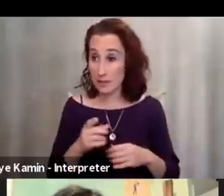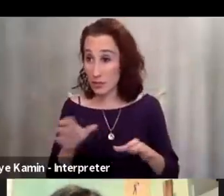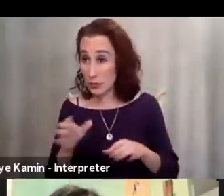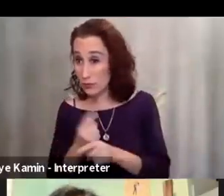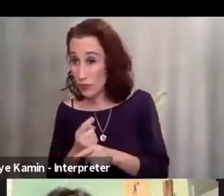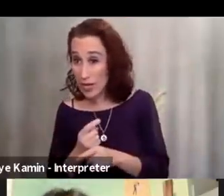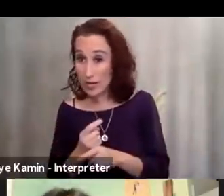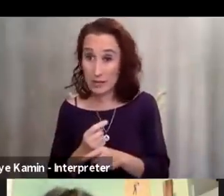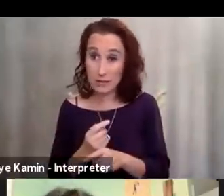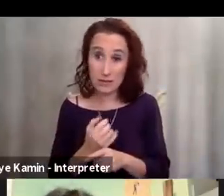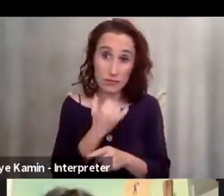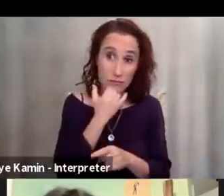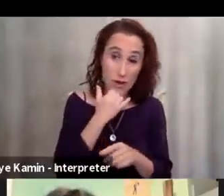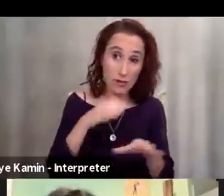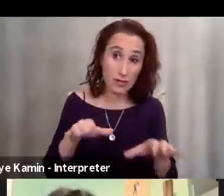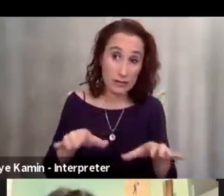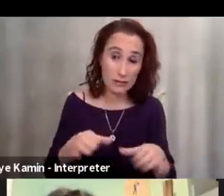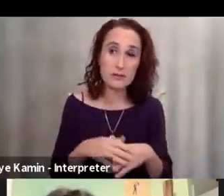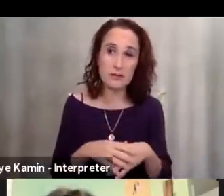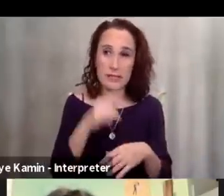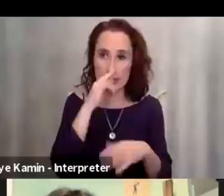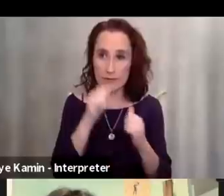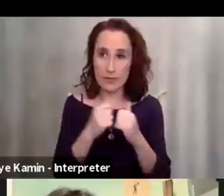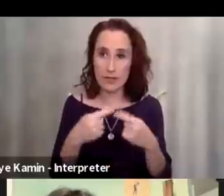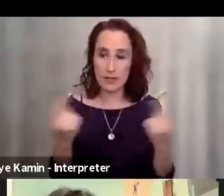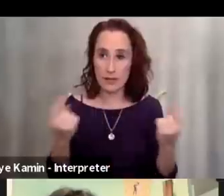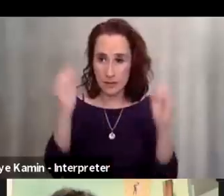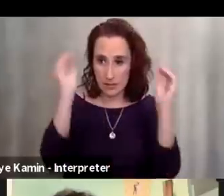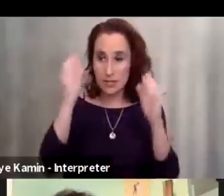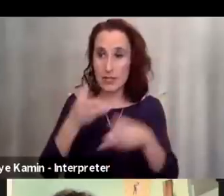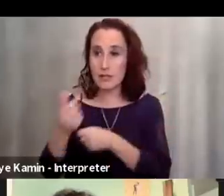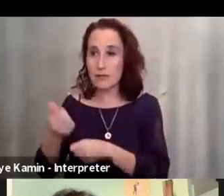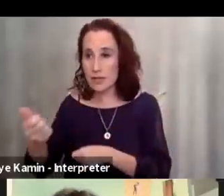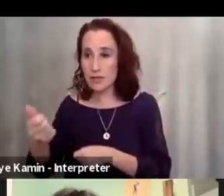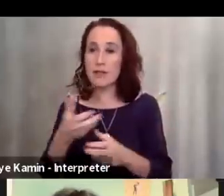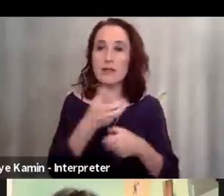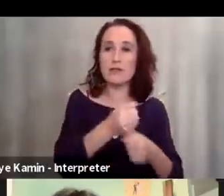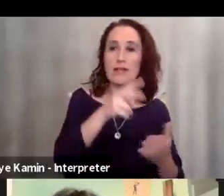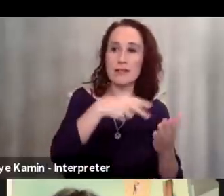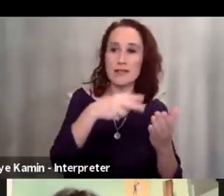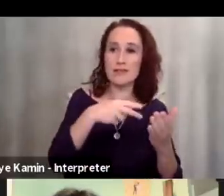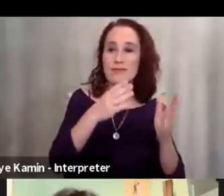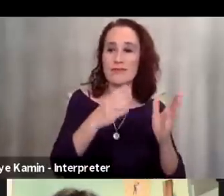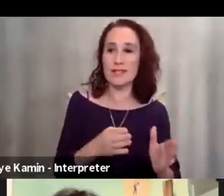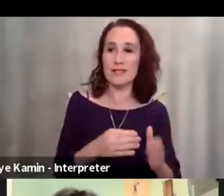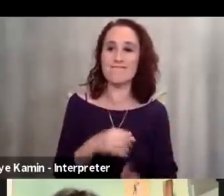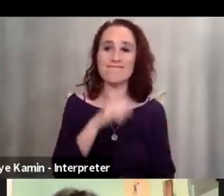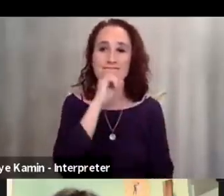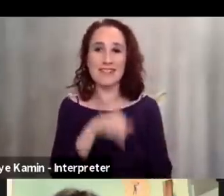not. And so, yeah, trust yourself, trust your readers. I love